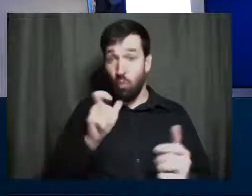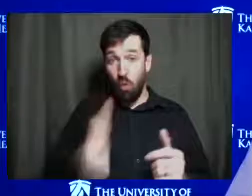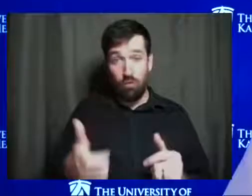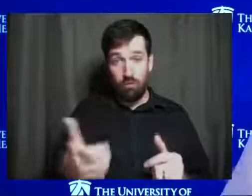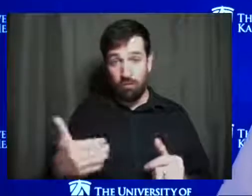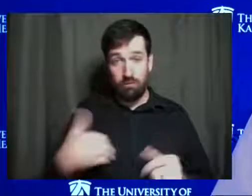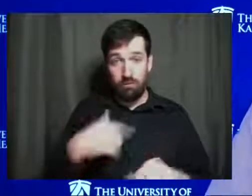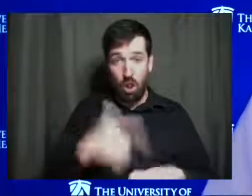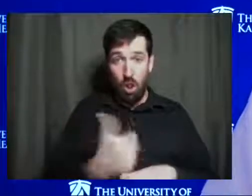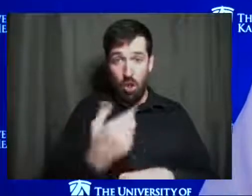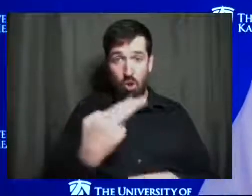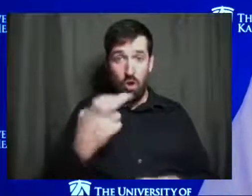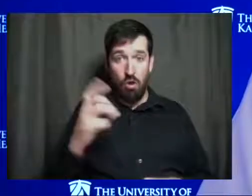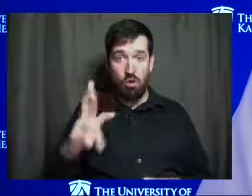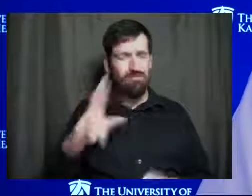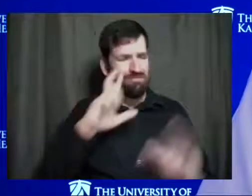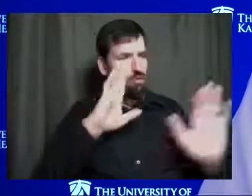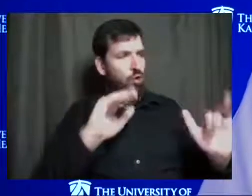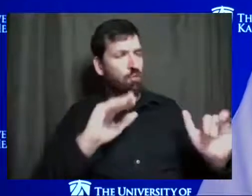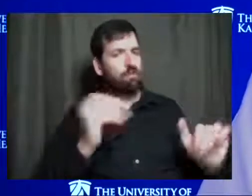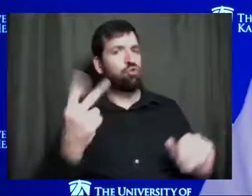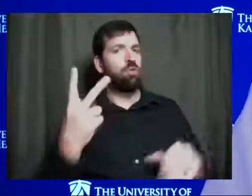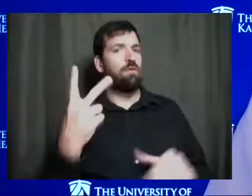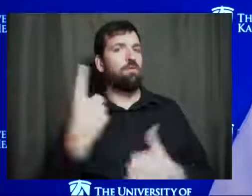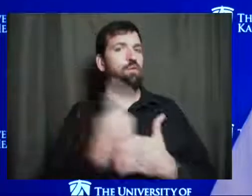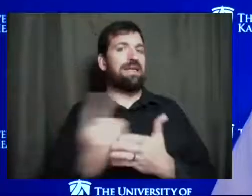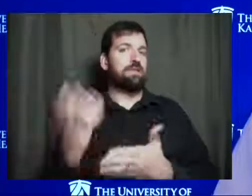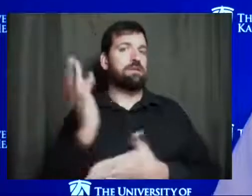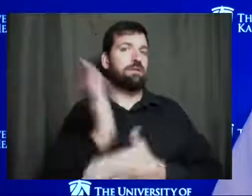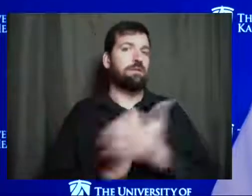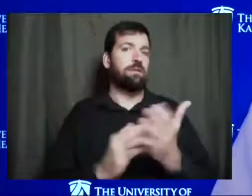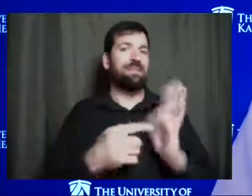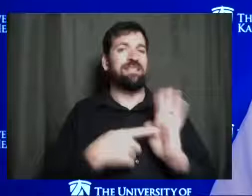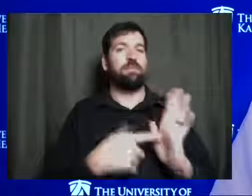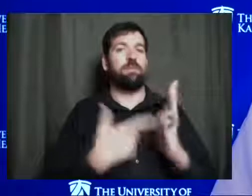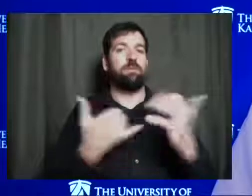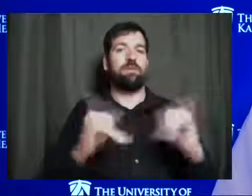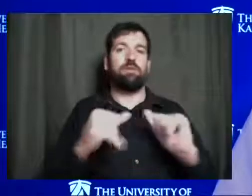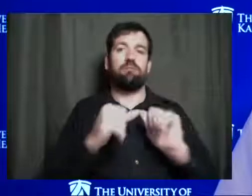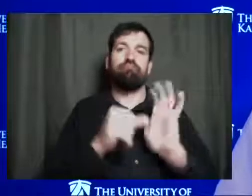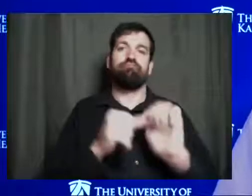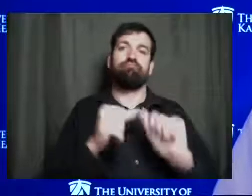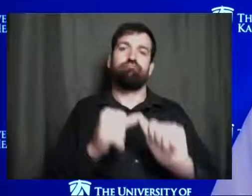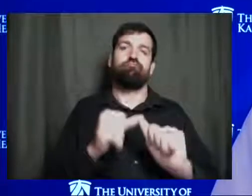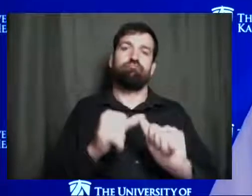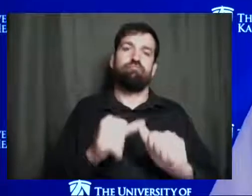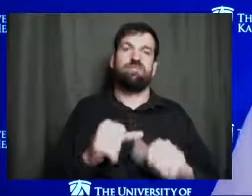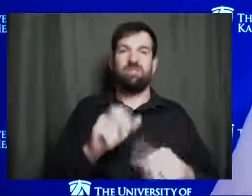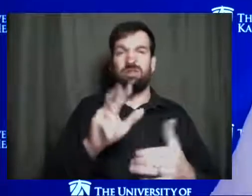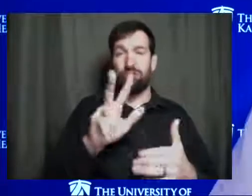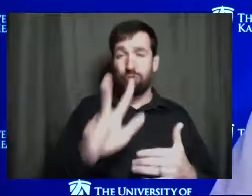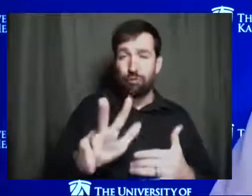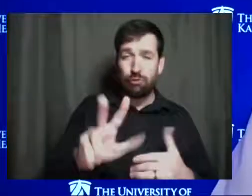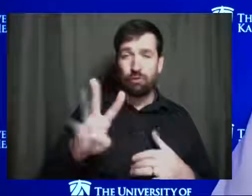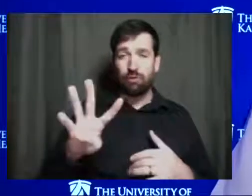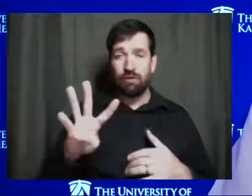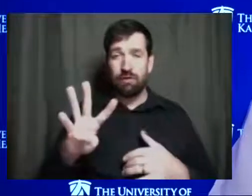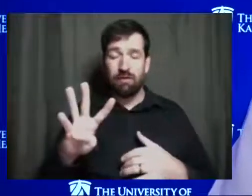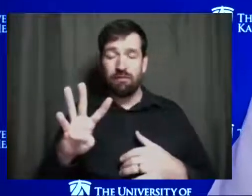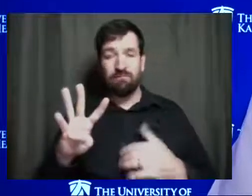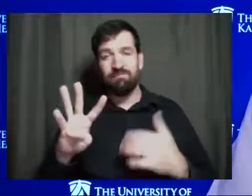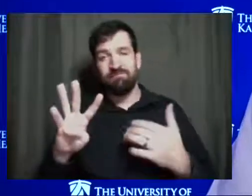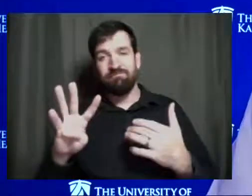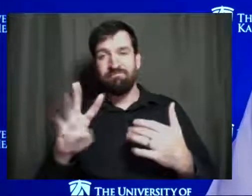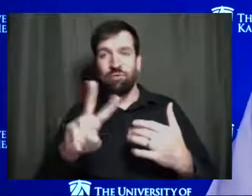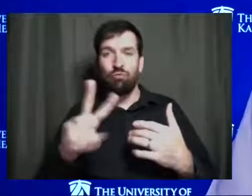certainly we would hope by 12 weeks some of those symptoms that are still persistent at 2, 3, 4, 6 weeks after the infection